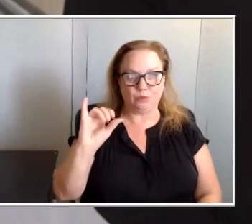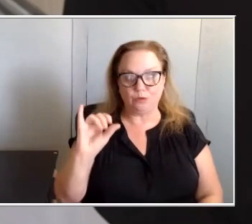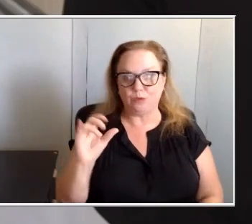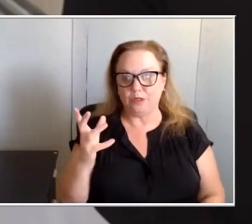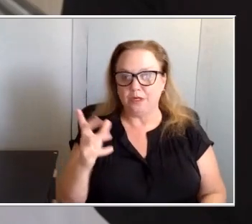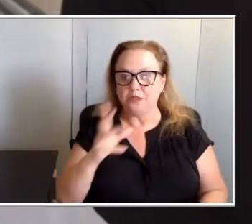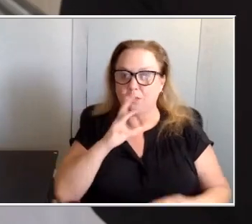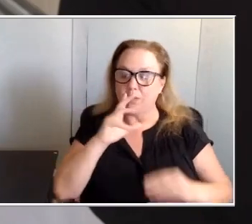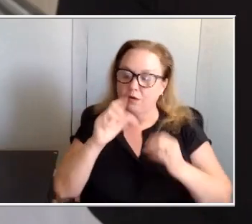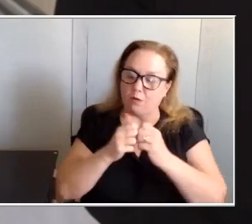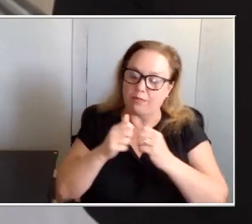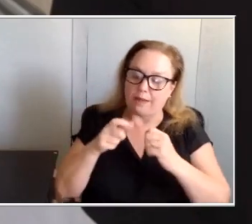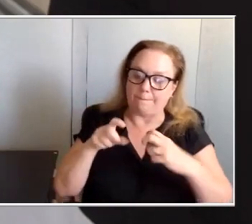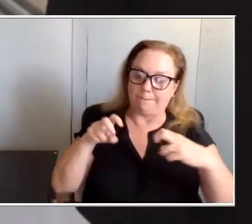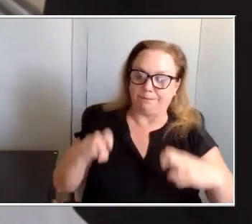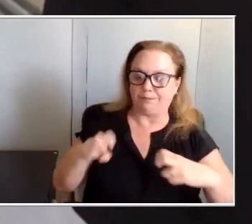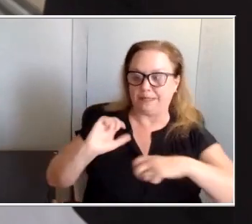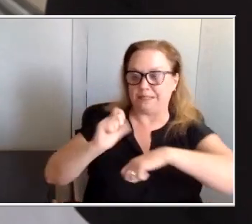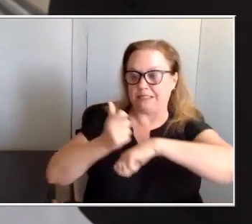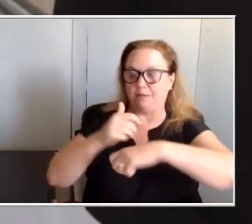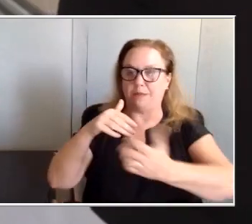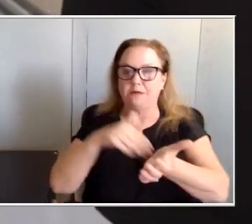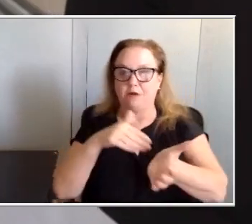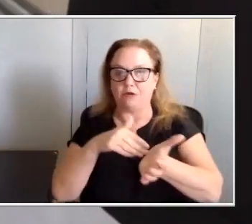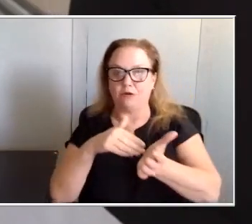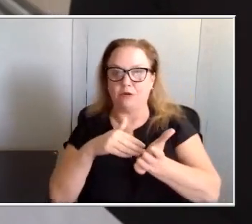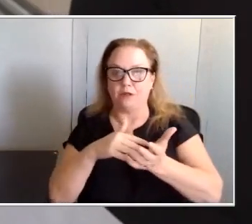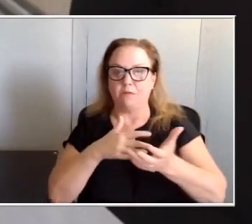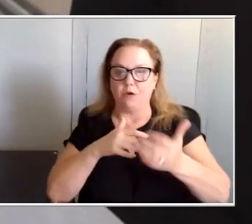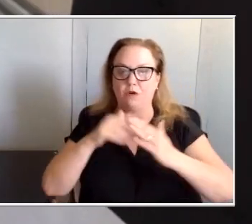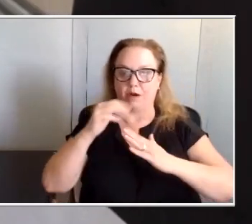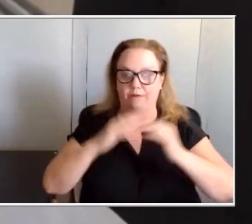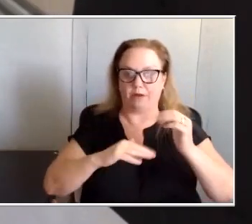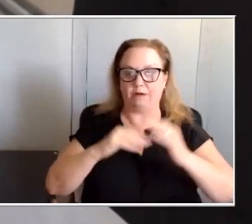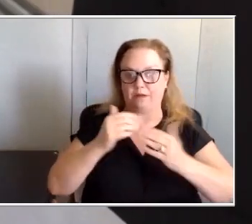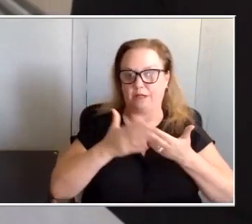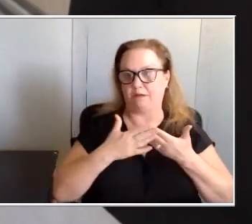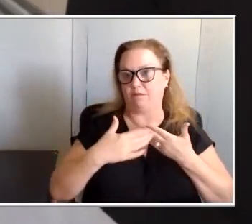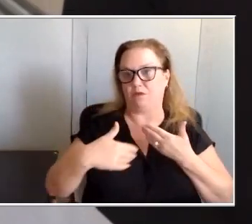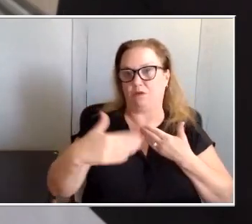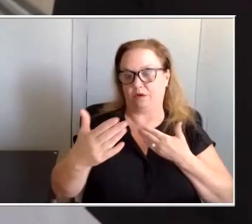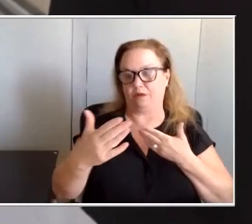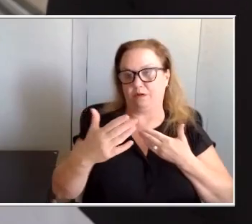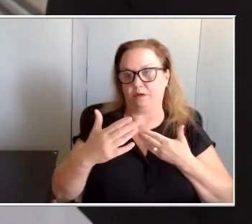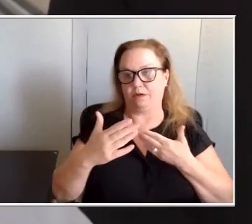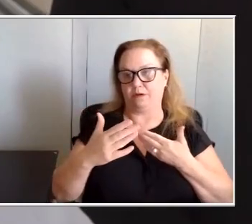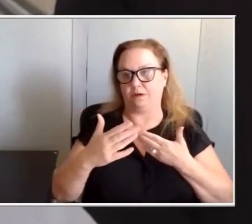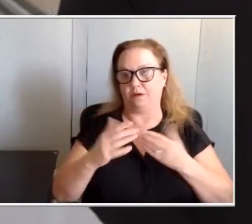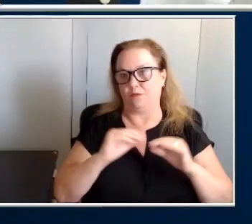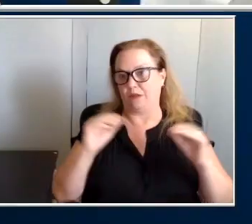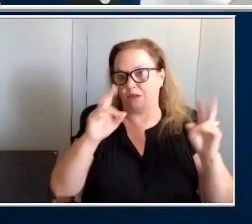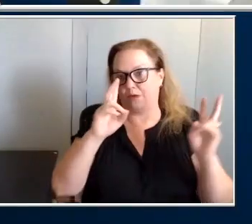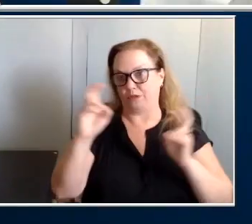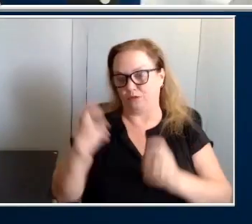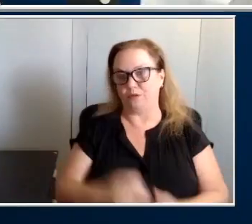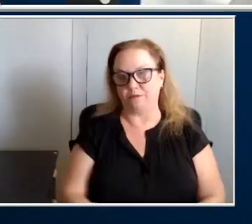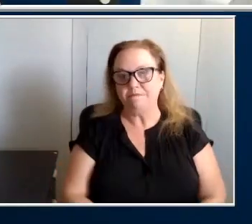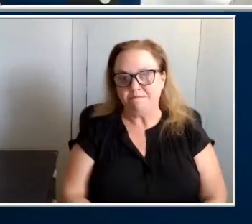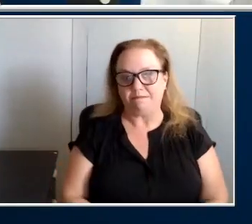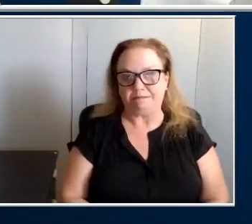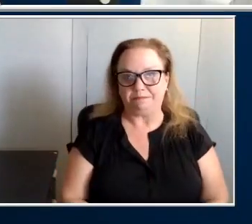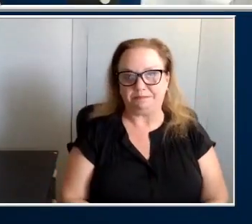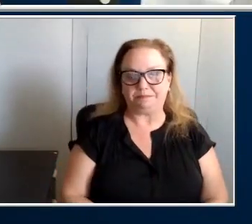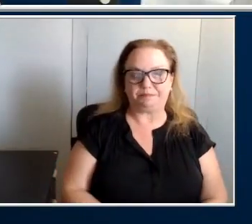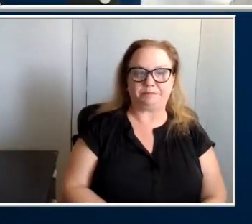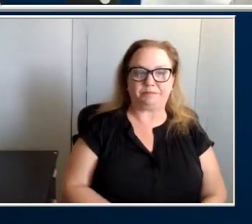them and get them set up with that provider, they're more comfortable and they move ahead with it, usually, hopefully, no issues. All right,